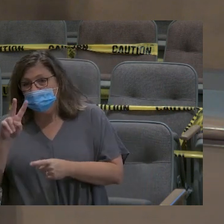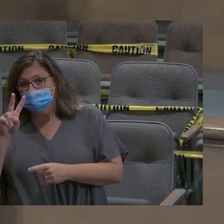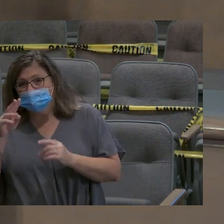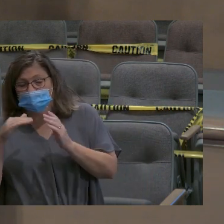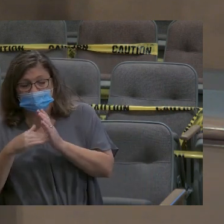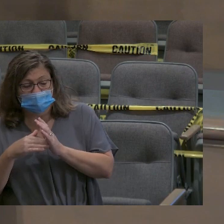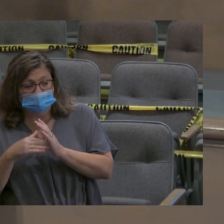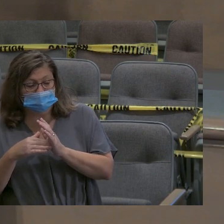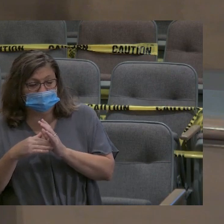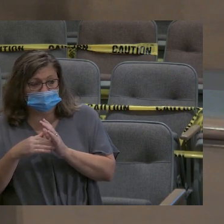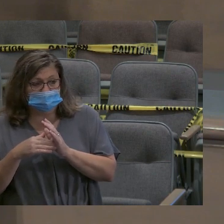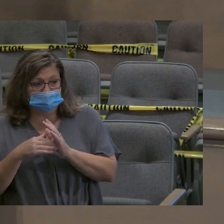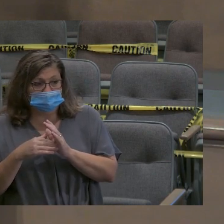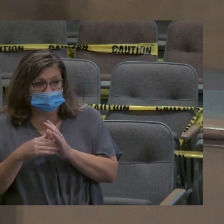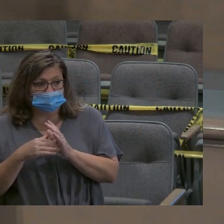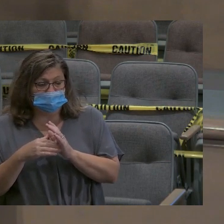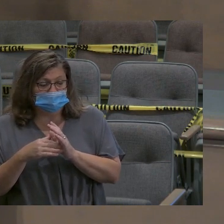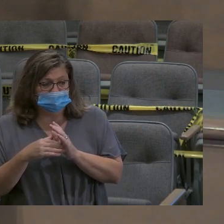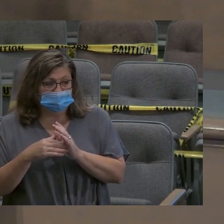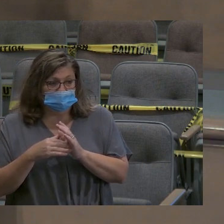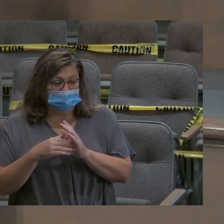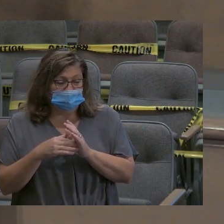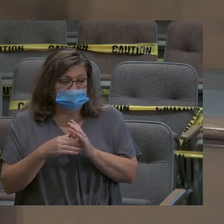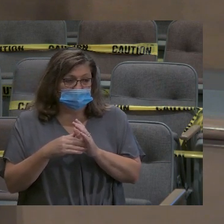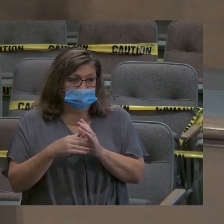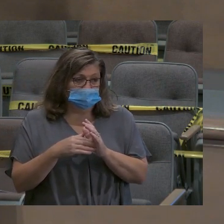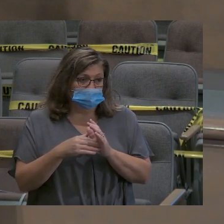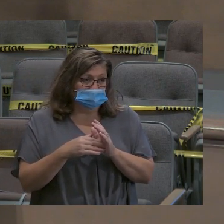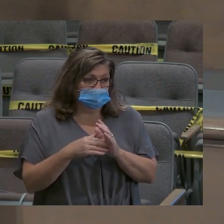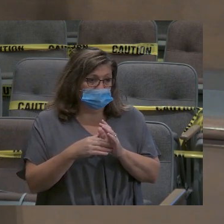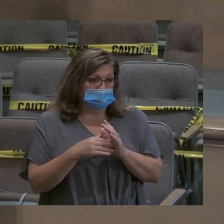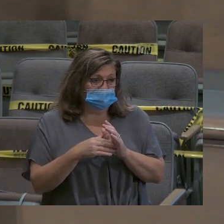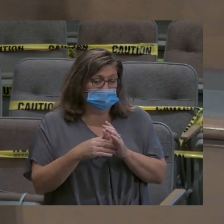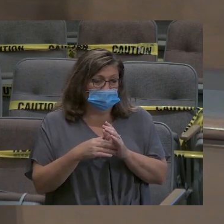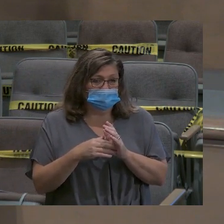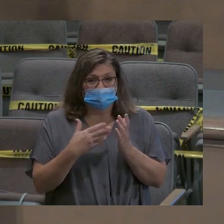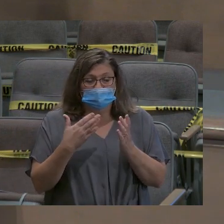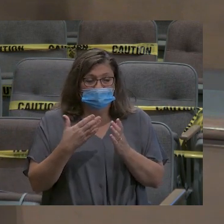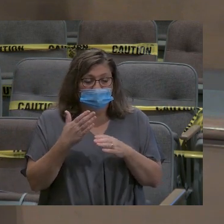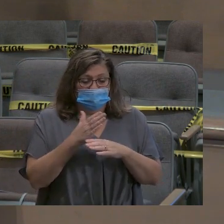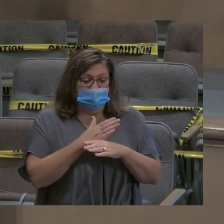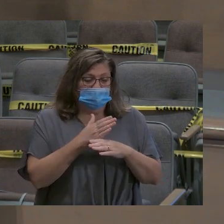like 1,000 to 1,500 a week.